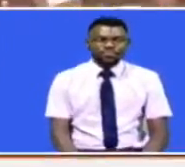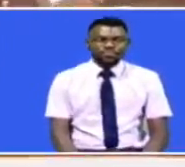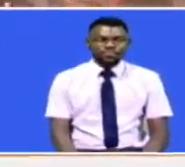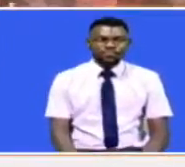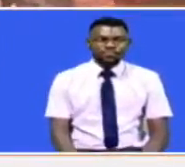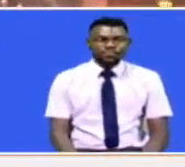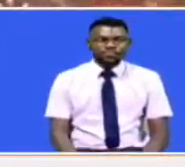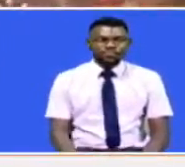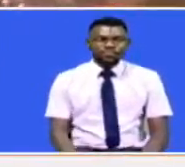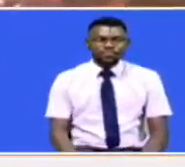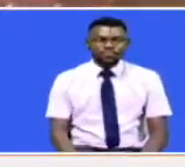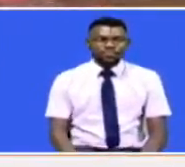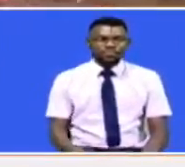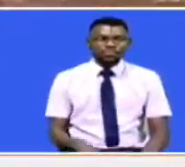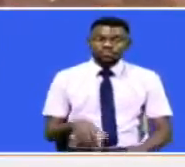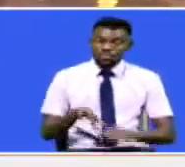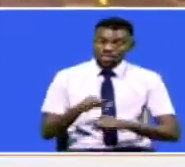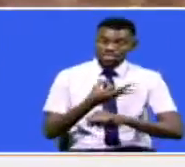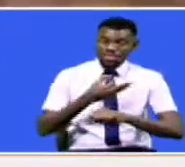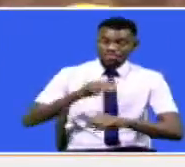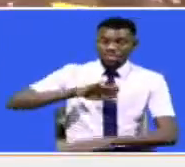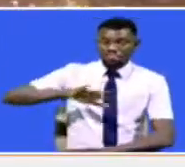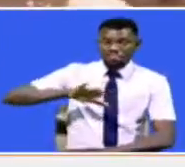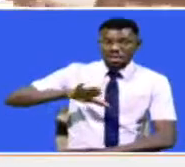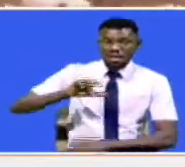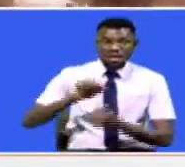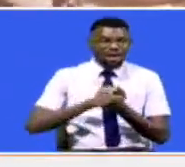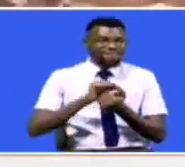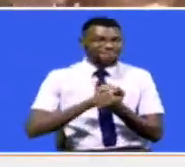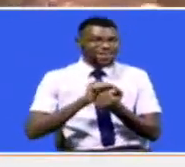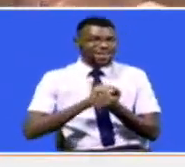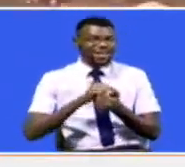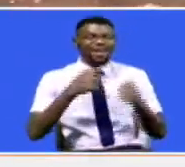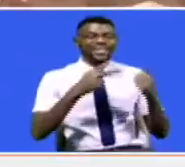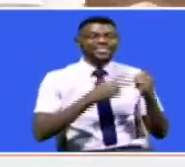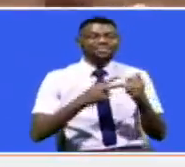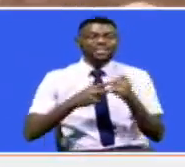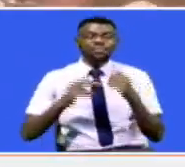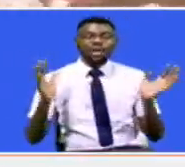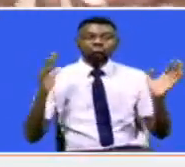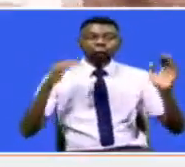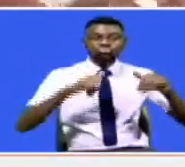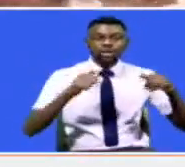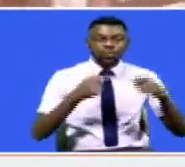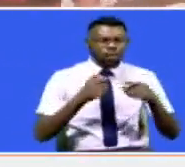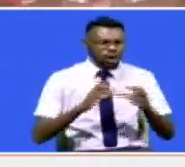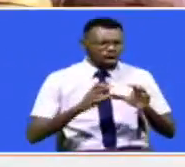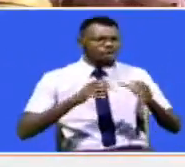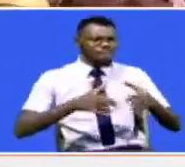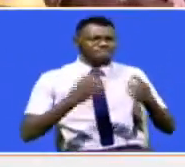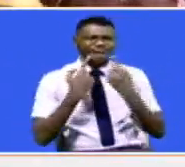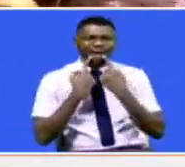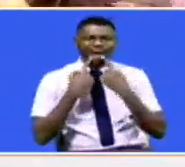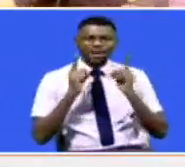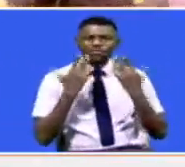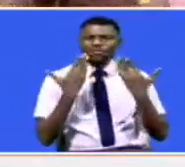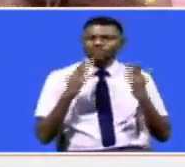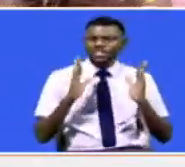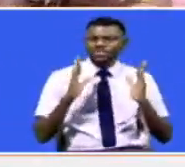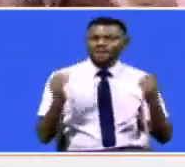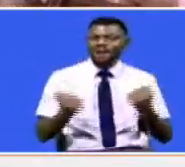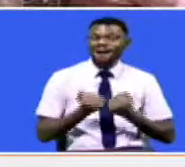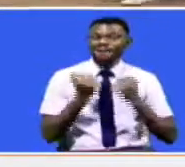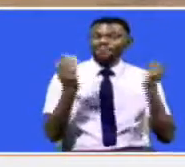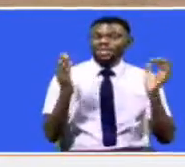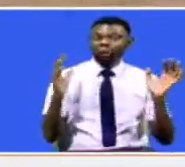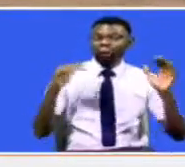With few hours left to Friday's sabasaba rally, the opposition has given the green light to the event to be held at the